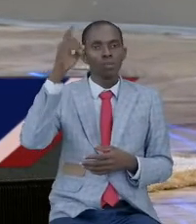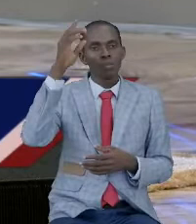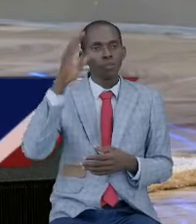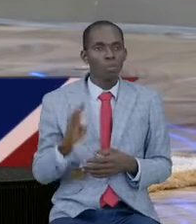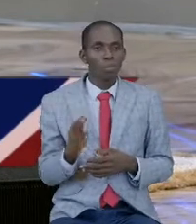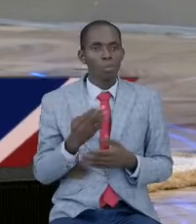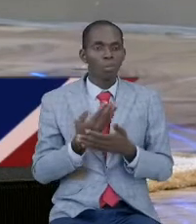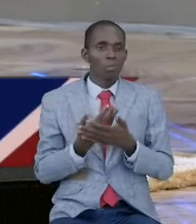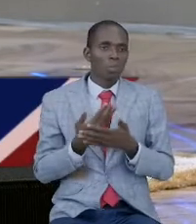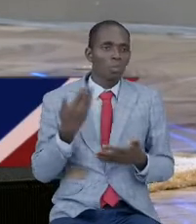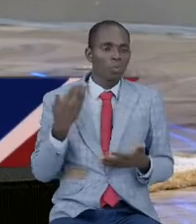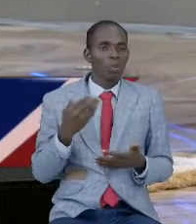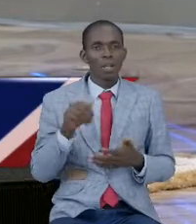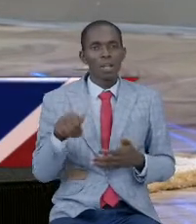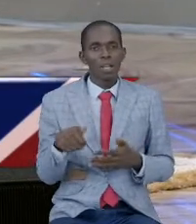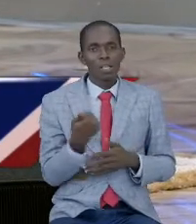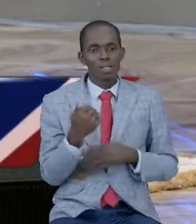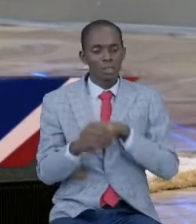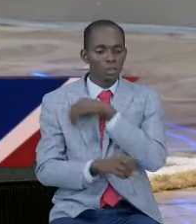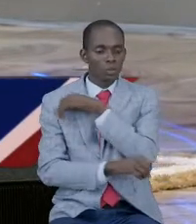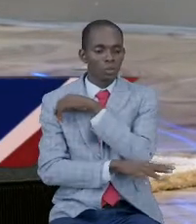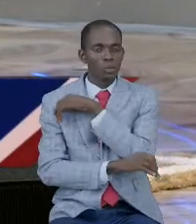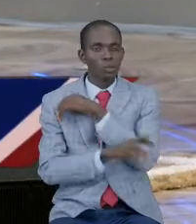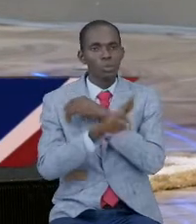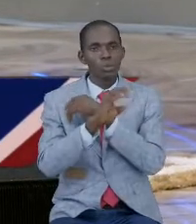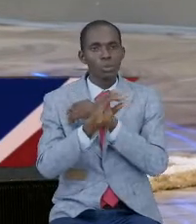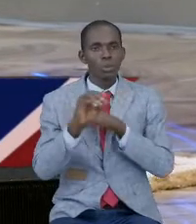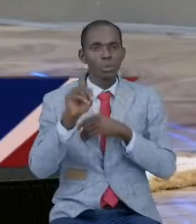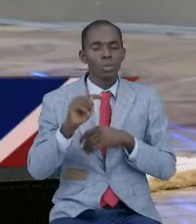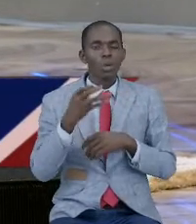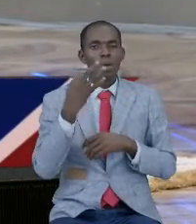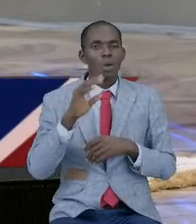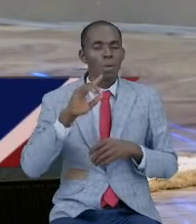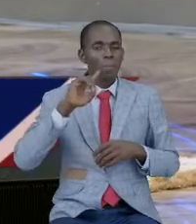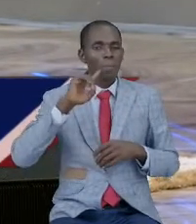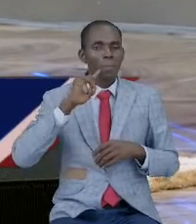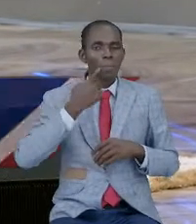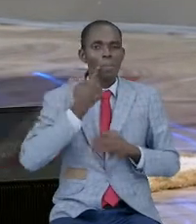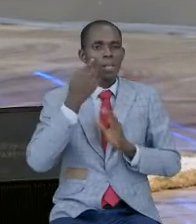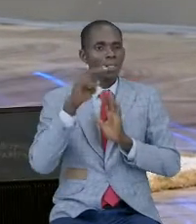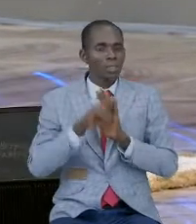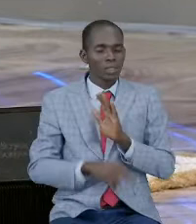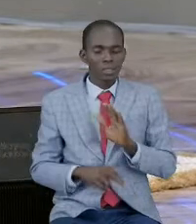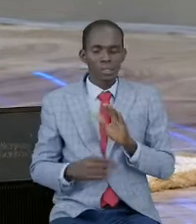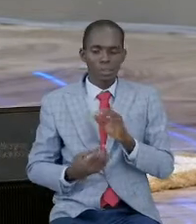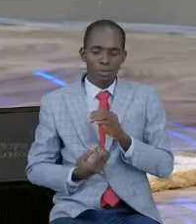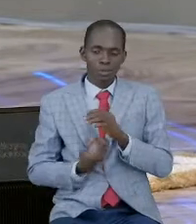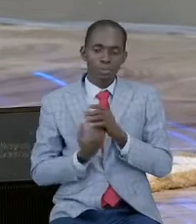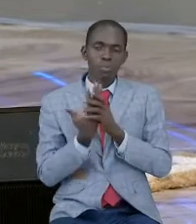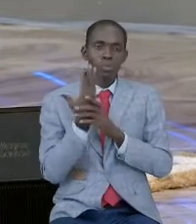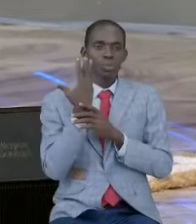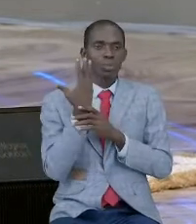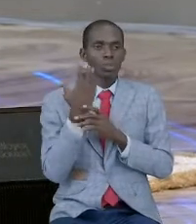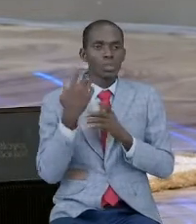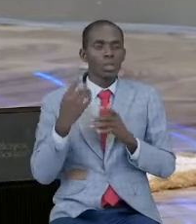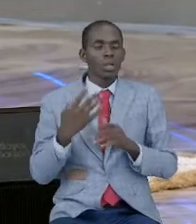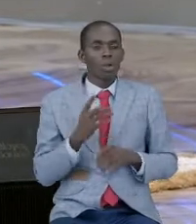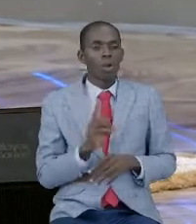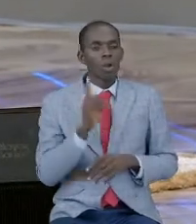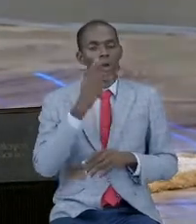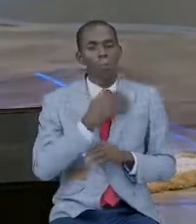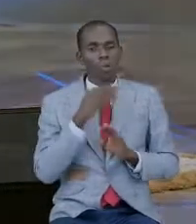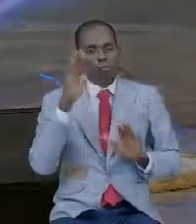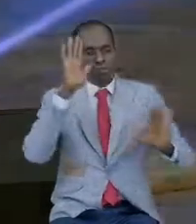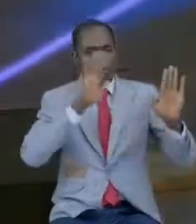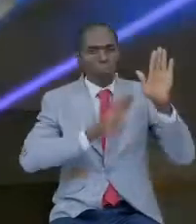lest any root of bitterness springing up trouble you, and thereby